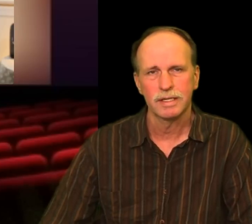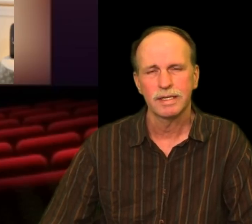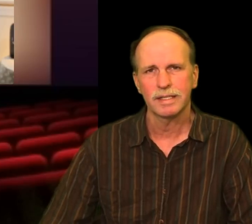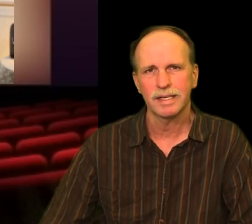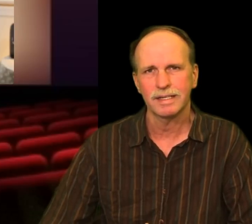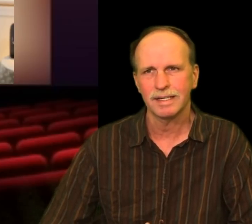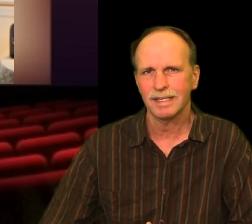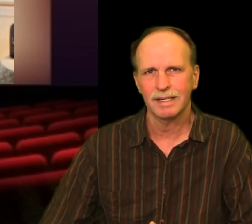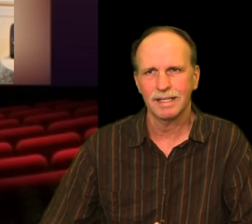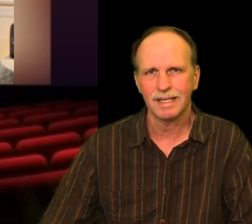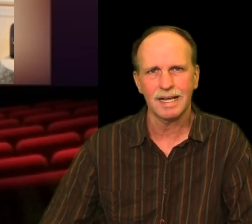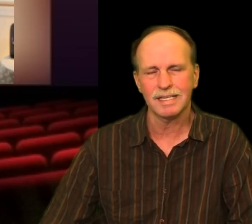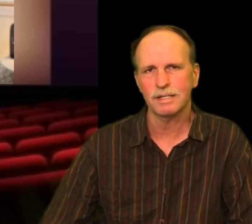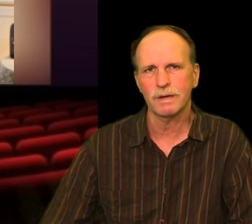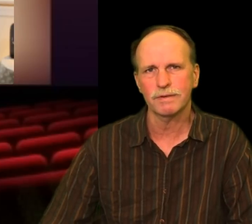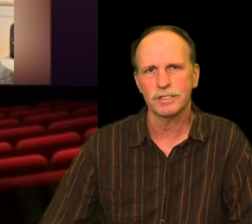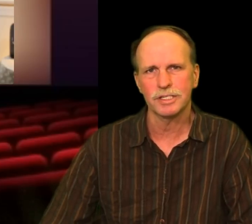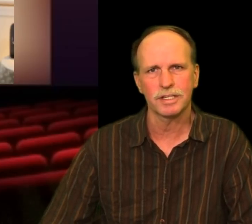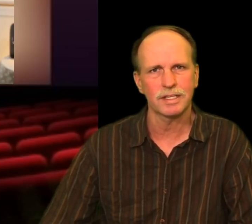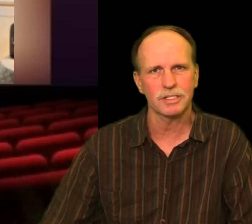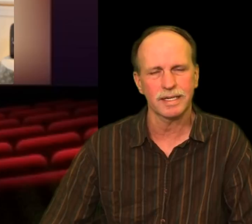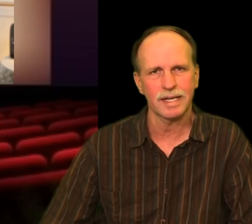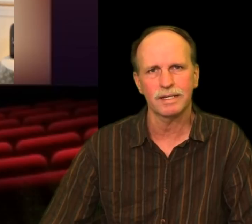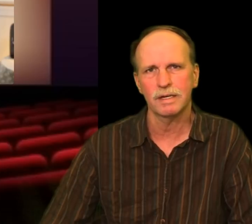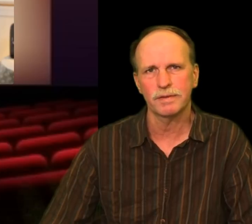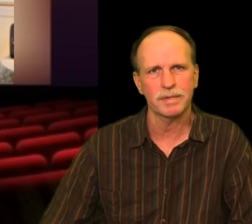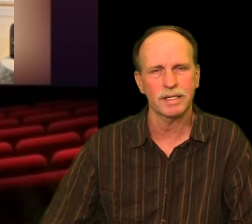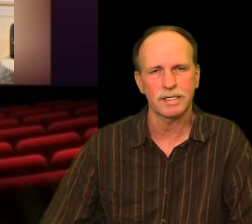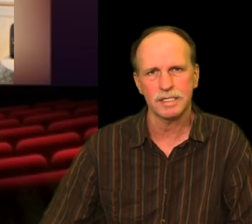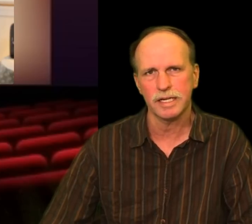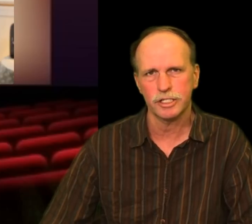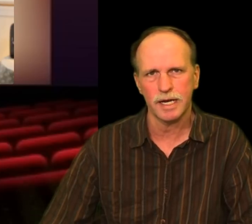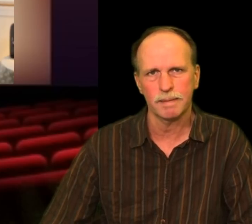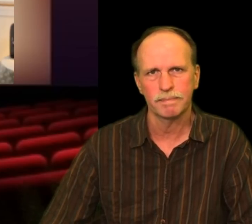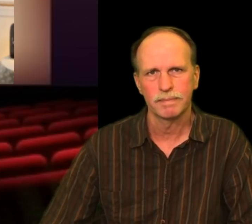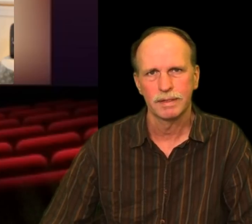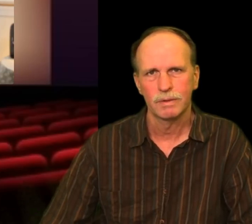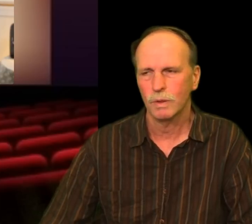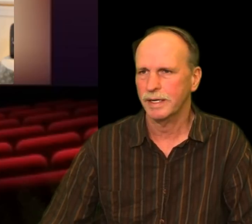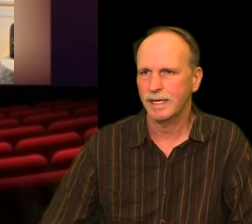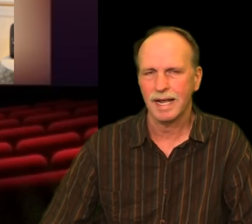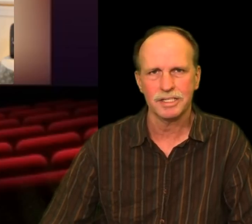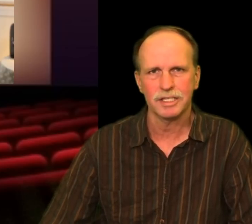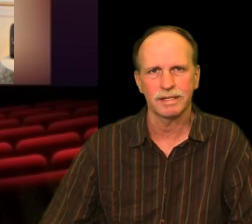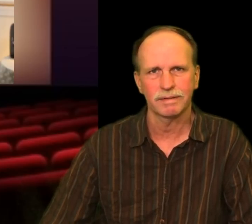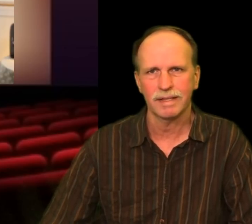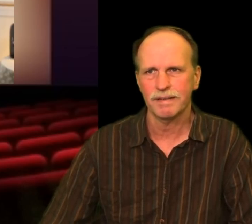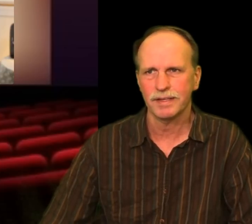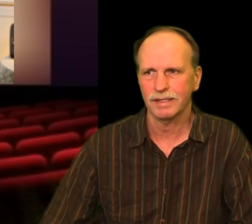noticed that constant references to things like 9/11 being an inside job or